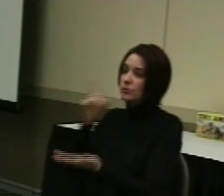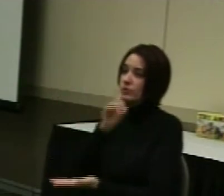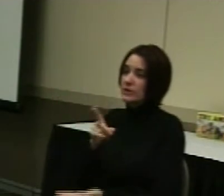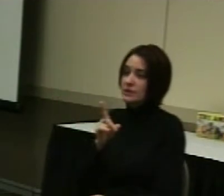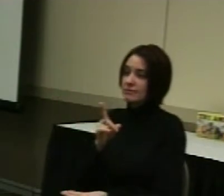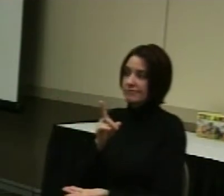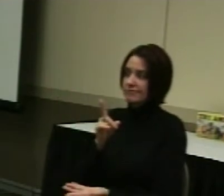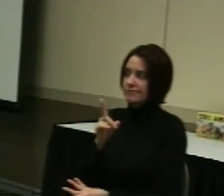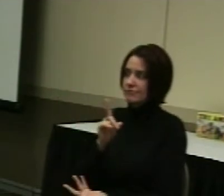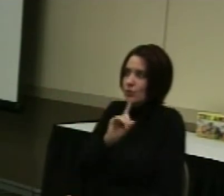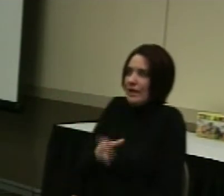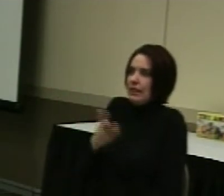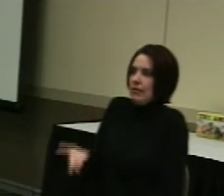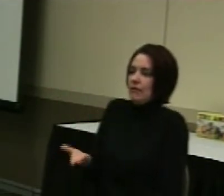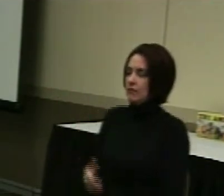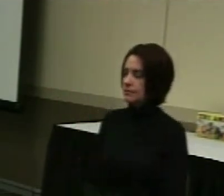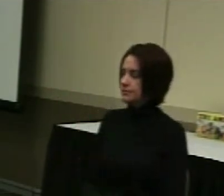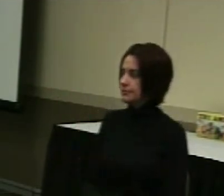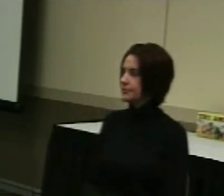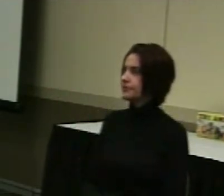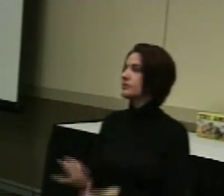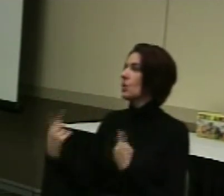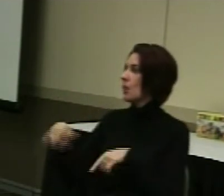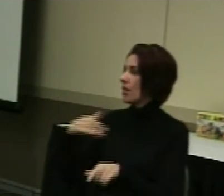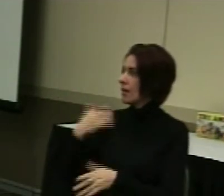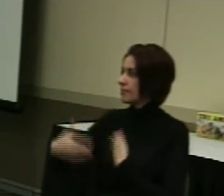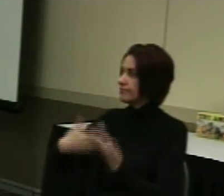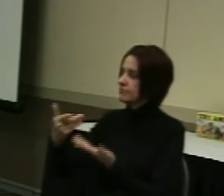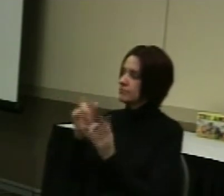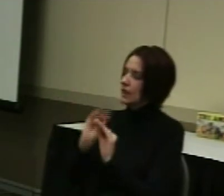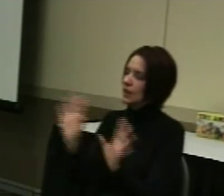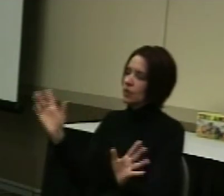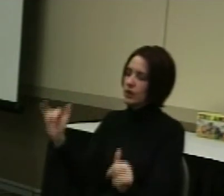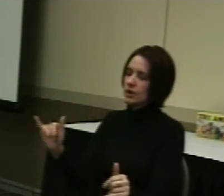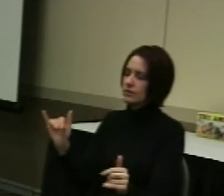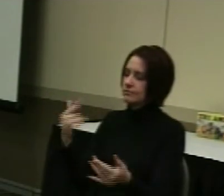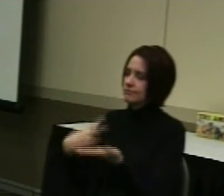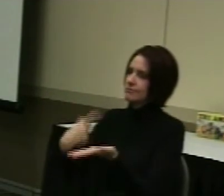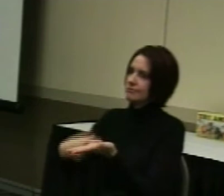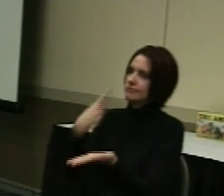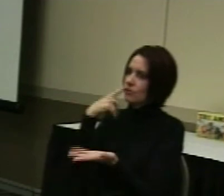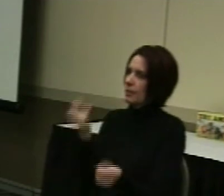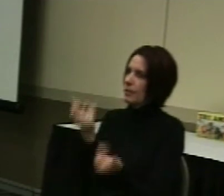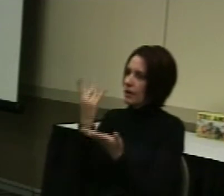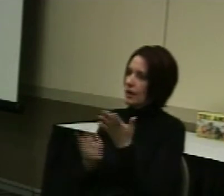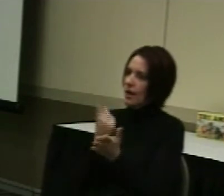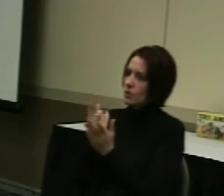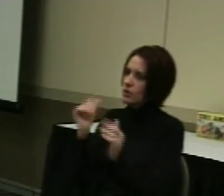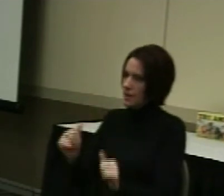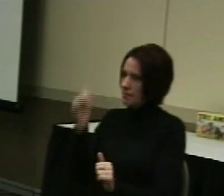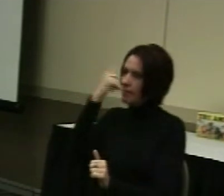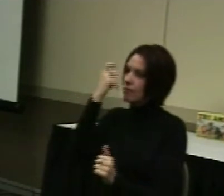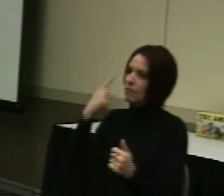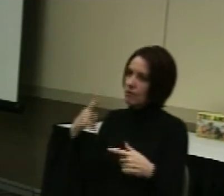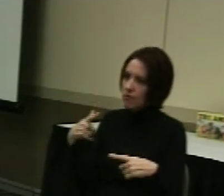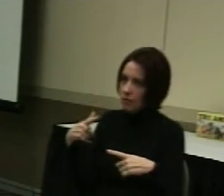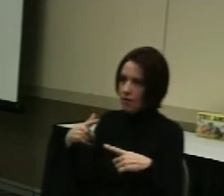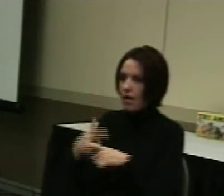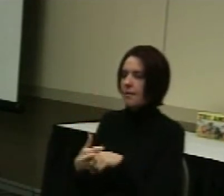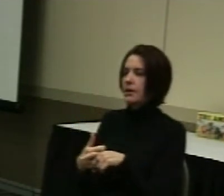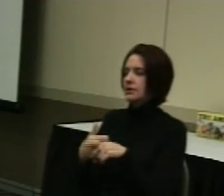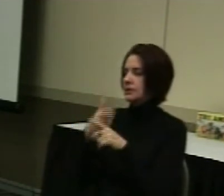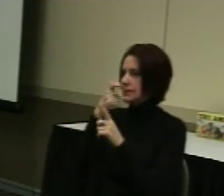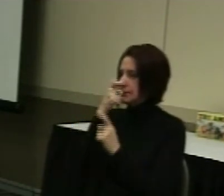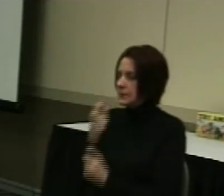real. As I proceed, clearly we could spend hours on this one because it is complicated and interesting